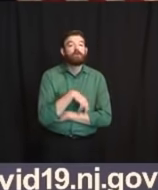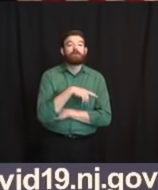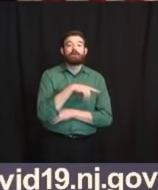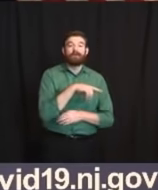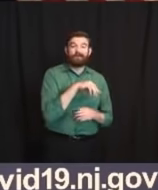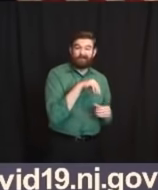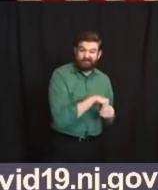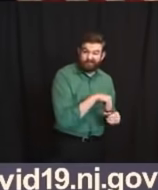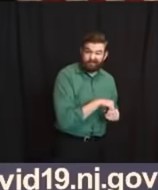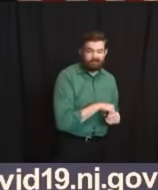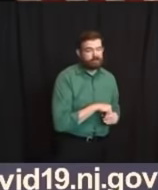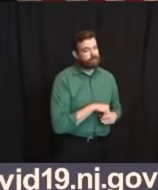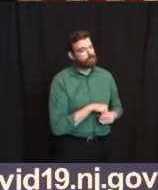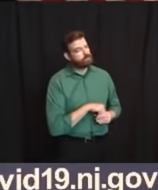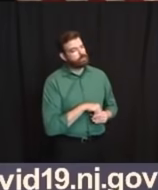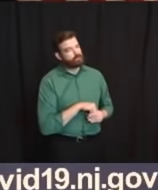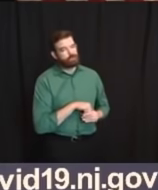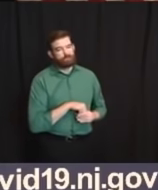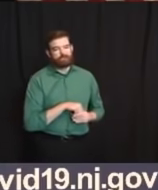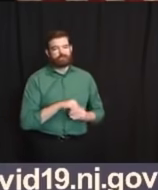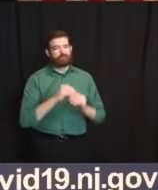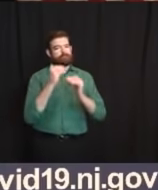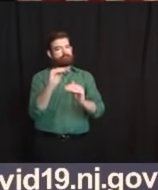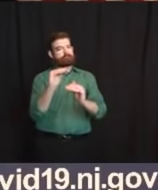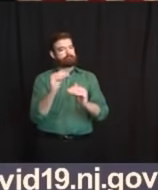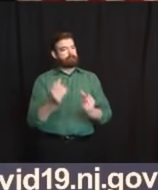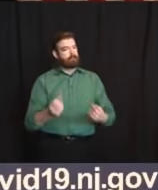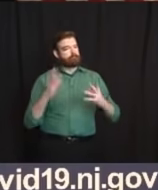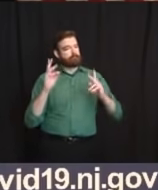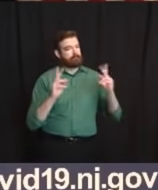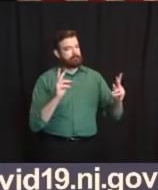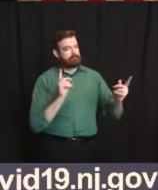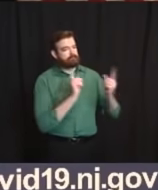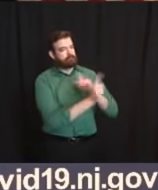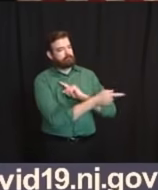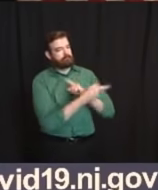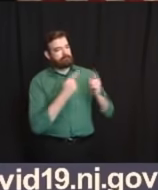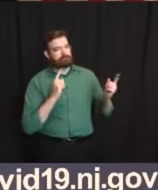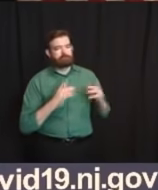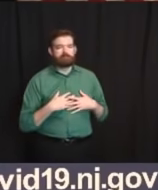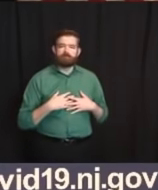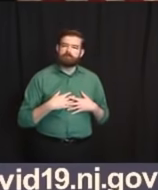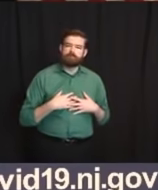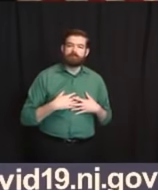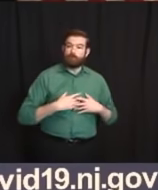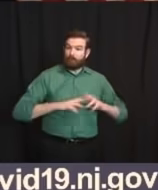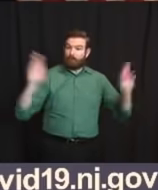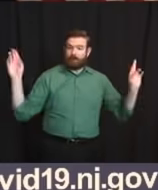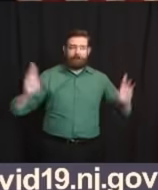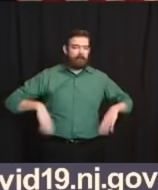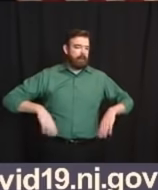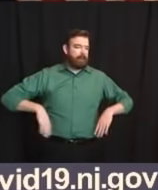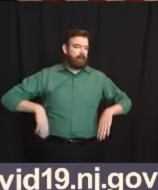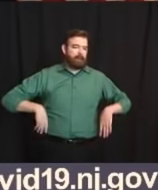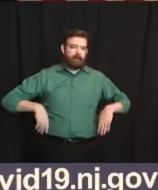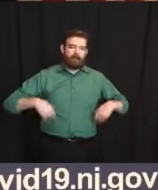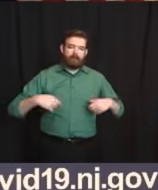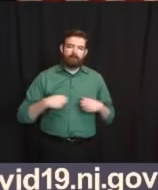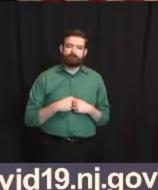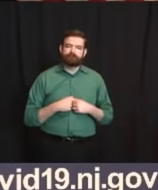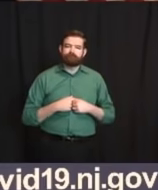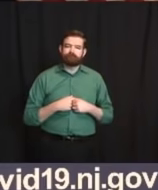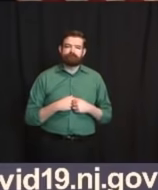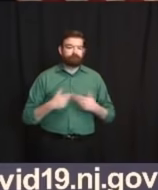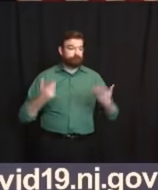limit the amount of people in there, et cetera. But we're not there yet. We are still largely at a stay-at-home reality.